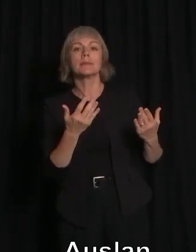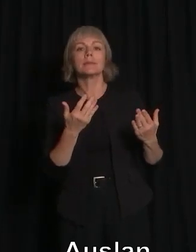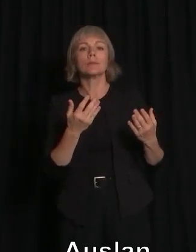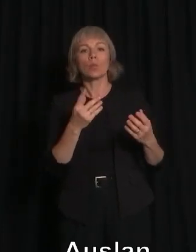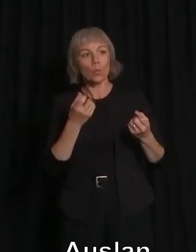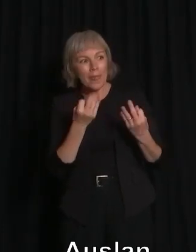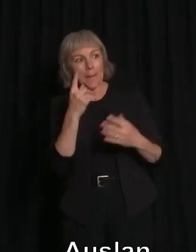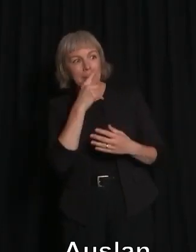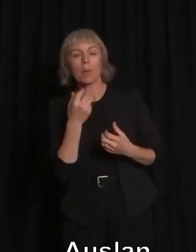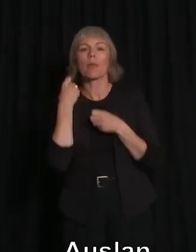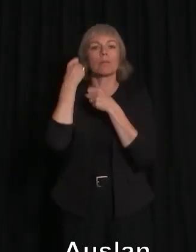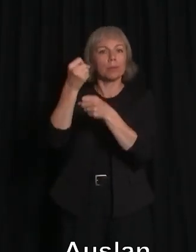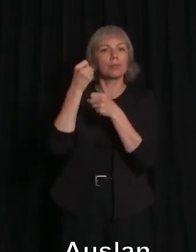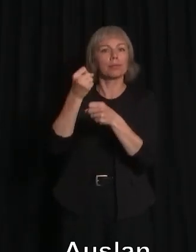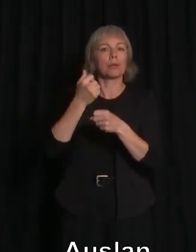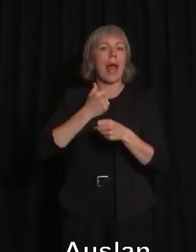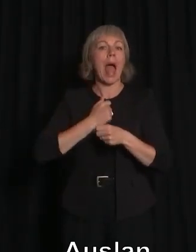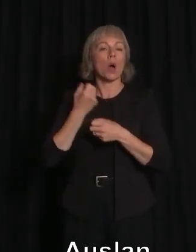be complete.